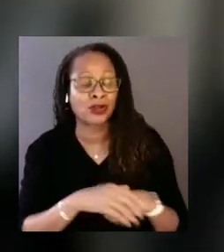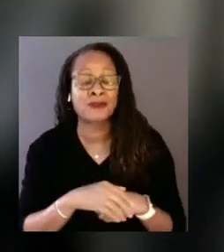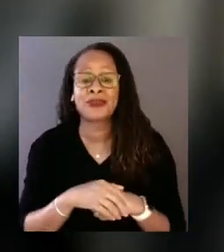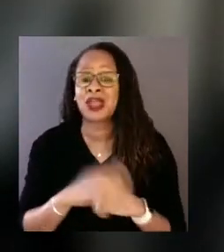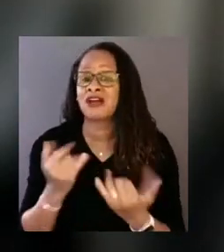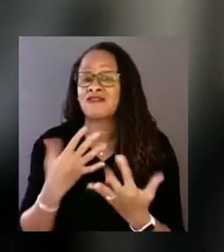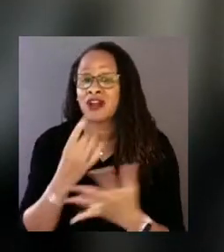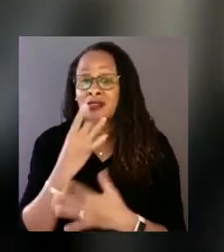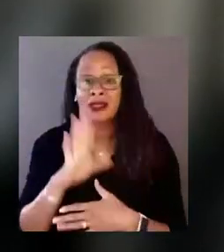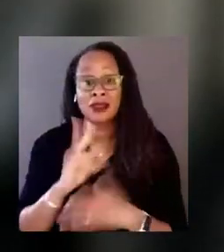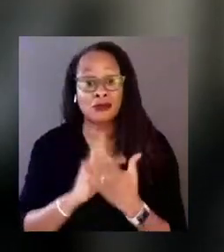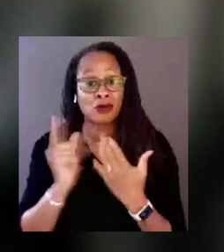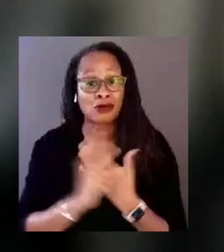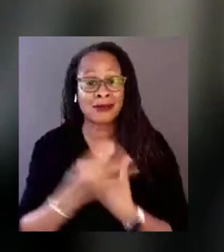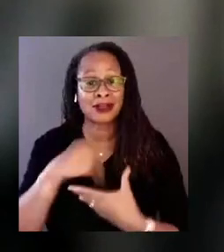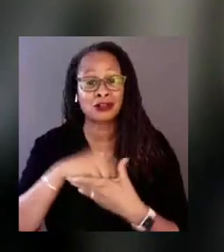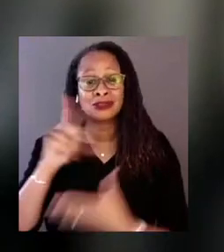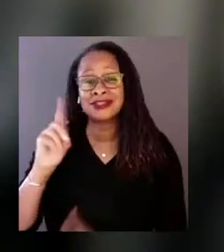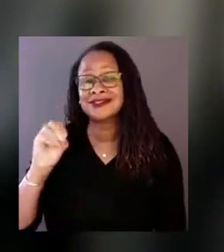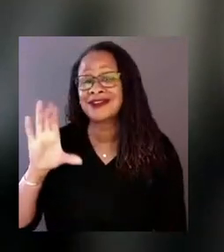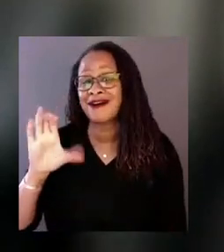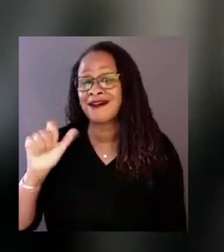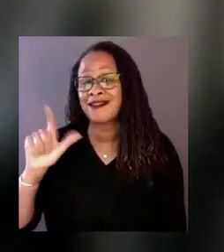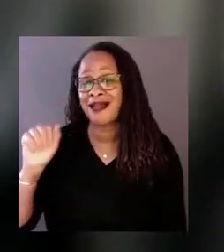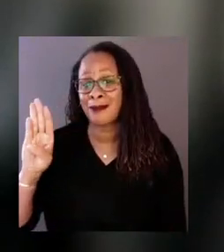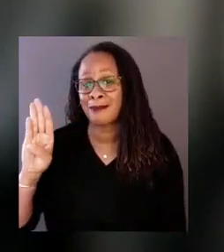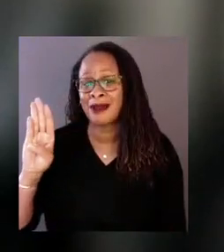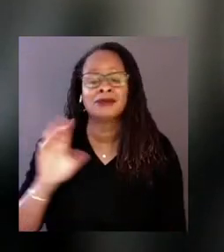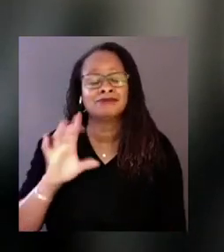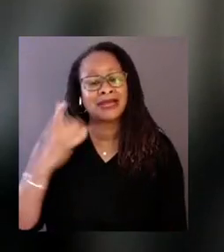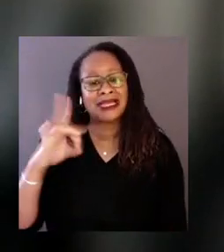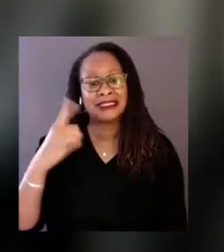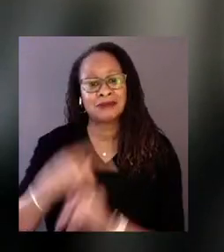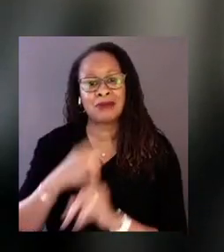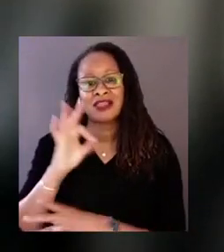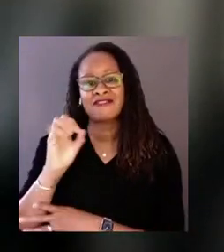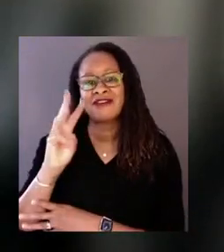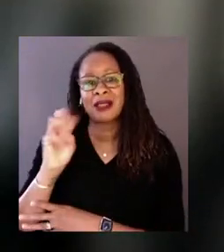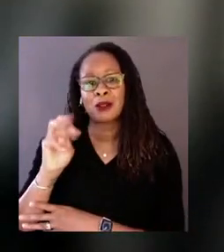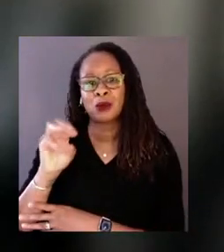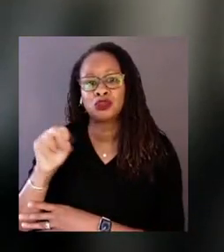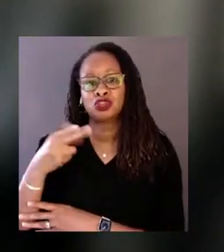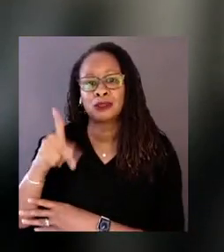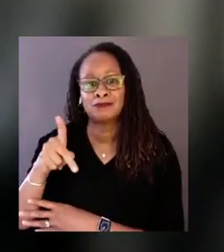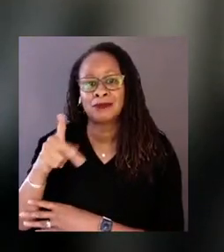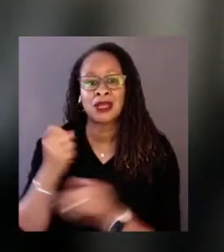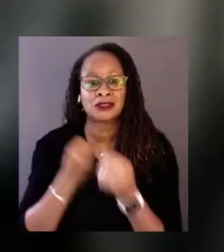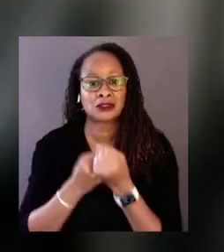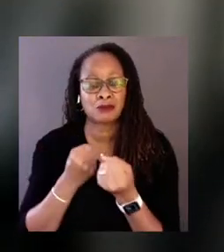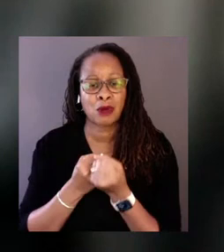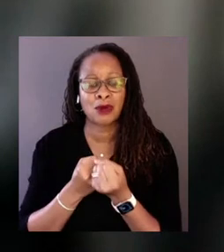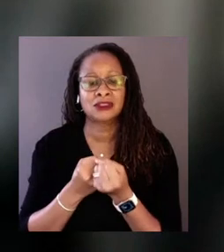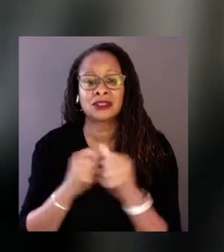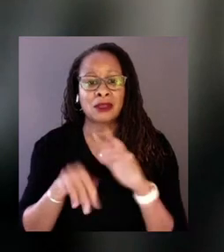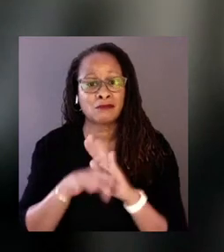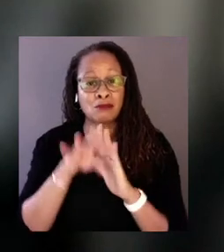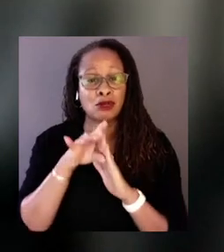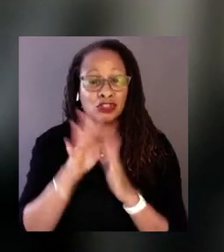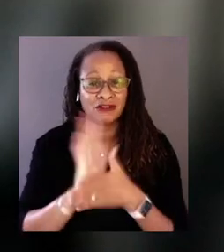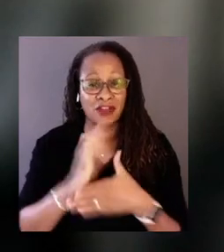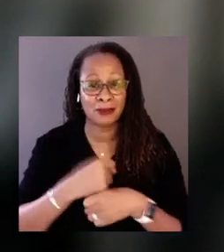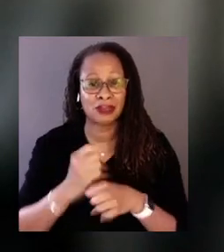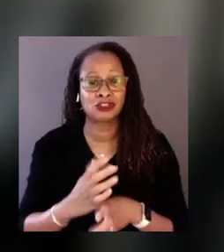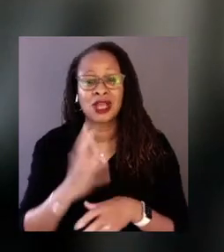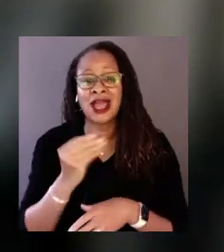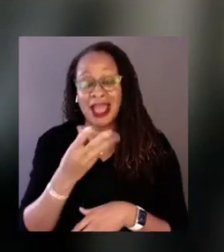the Documentary Lab, an 18-month fellowship that supports emerging filmmakers, and Groundwork Regional Lab, which support